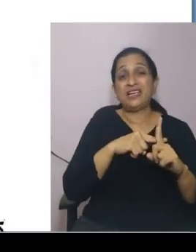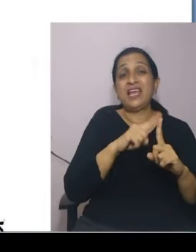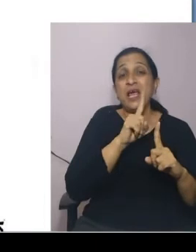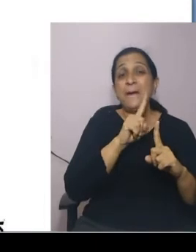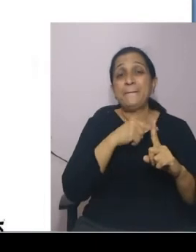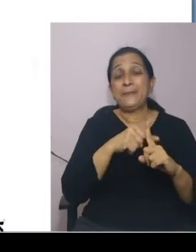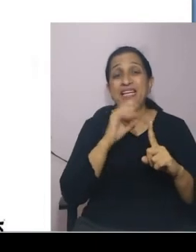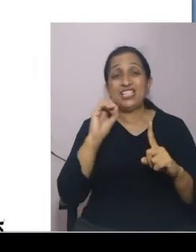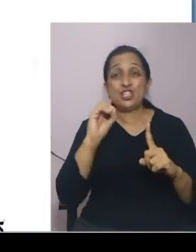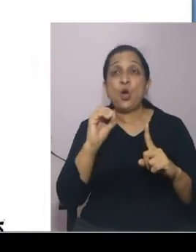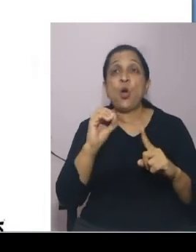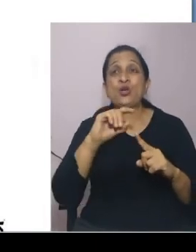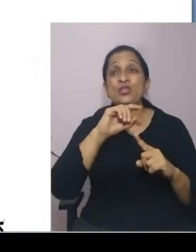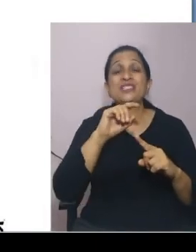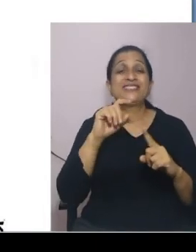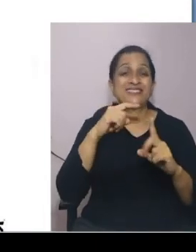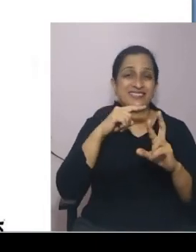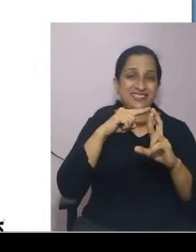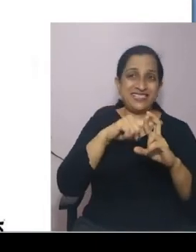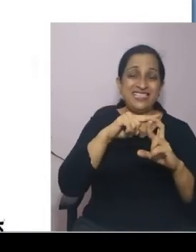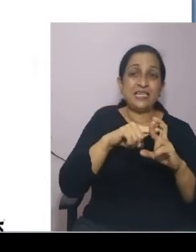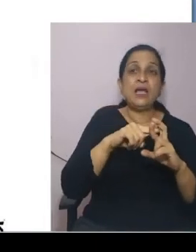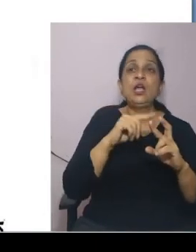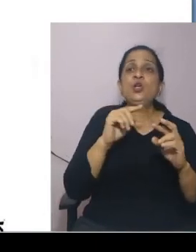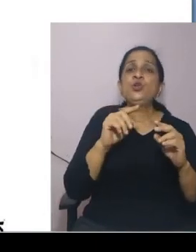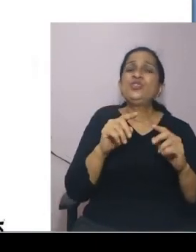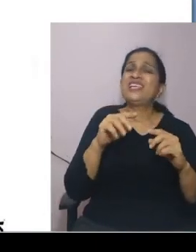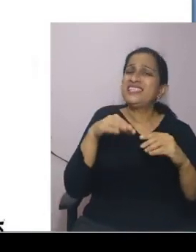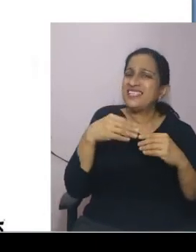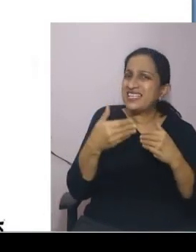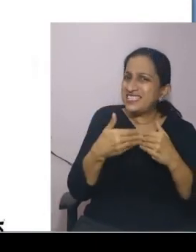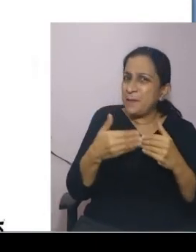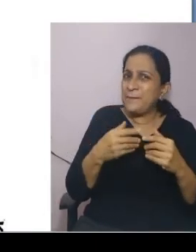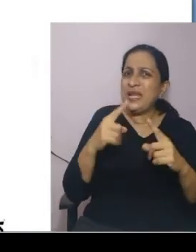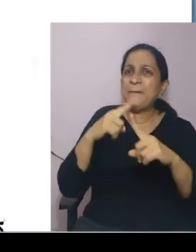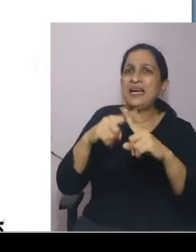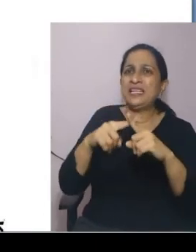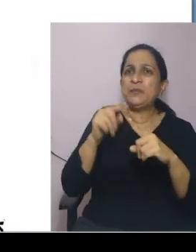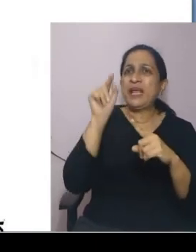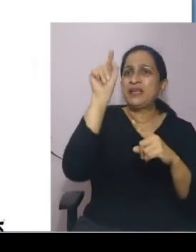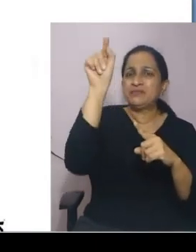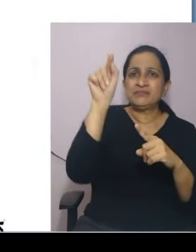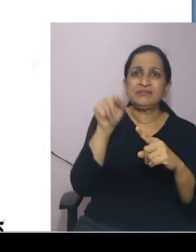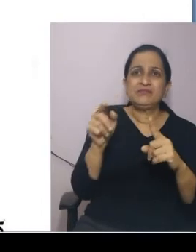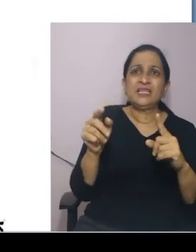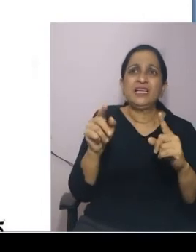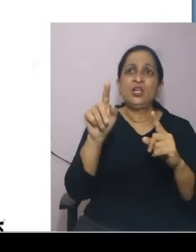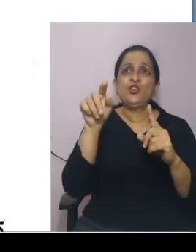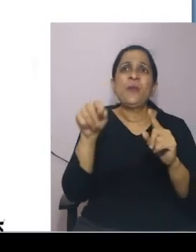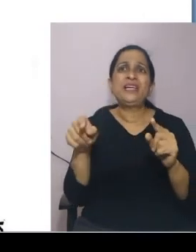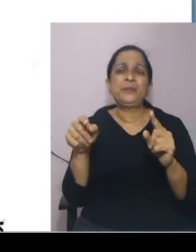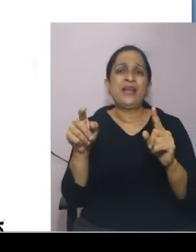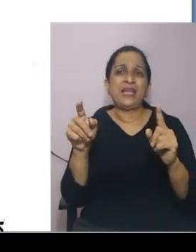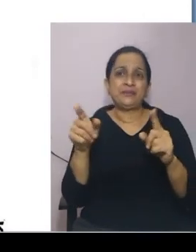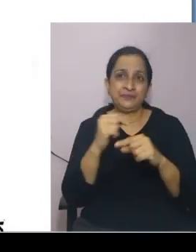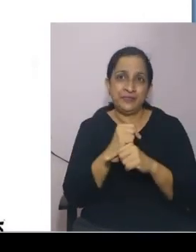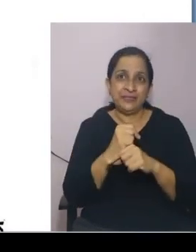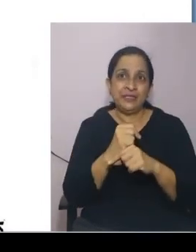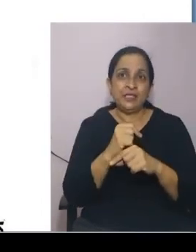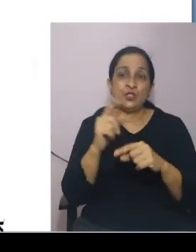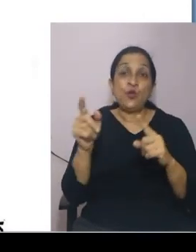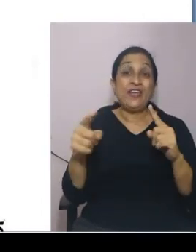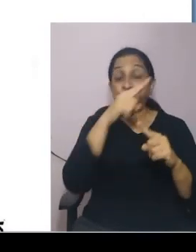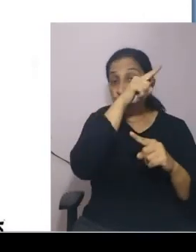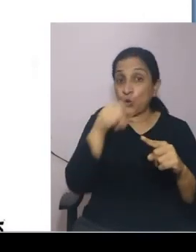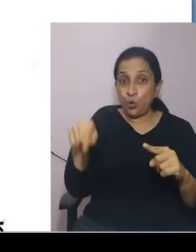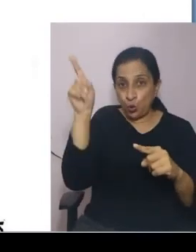plus cos theta, 1 minus cos theta, straight away you multiply, because sin square theta minus cos square theta equal to 1. So